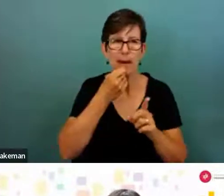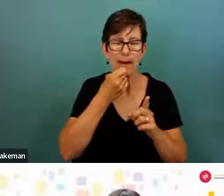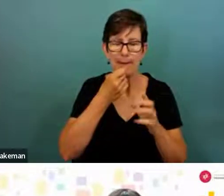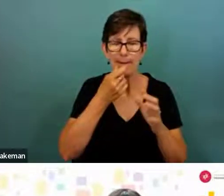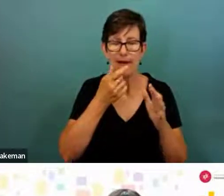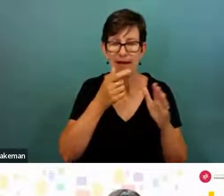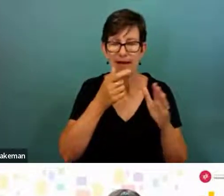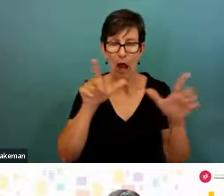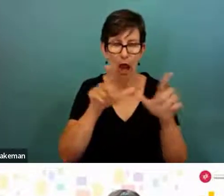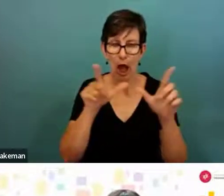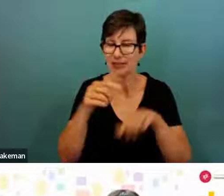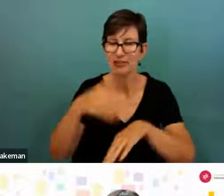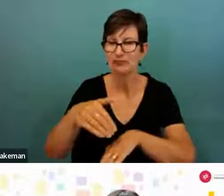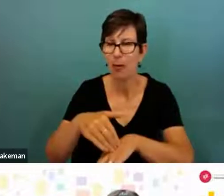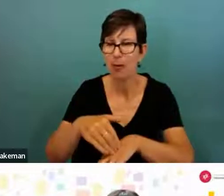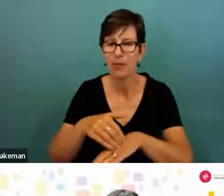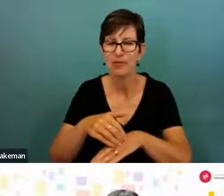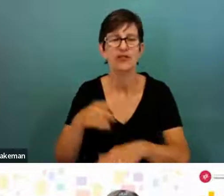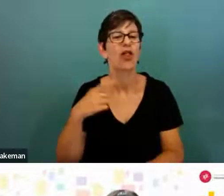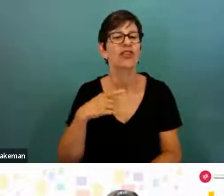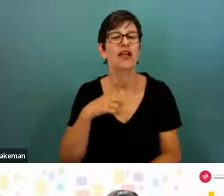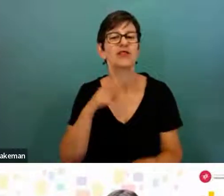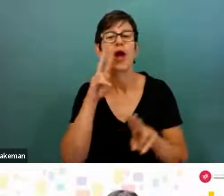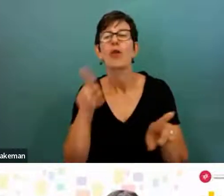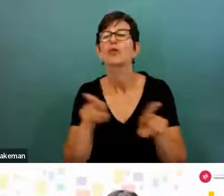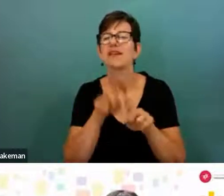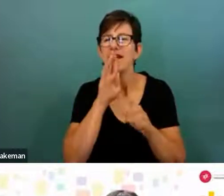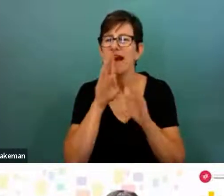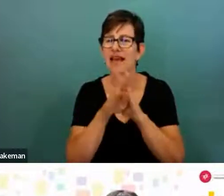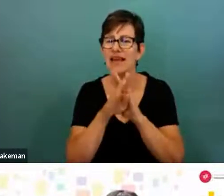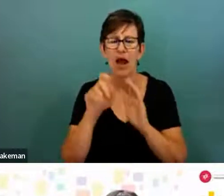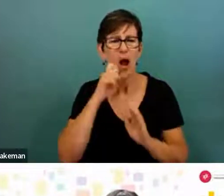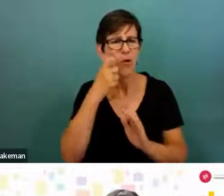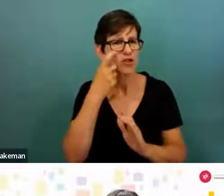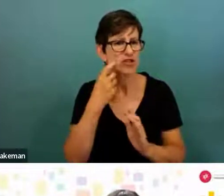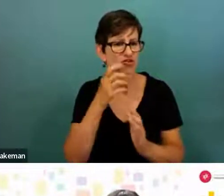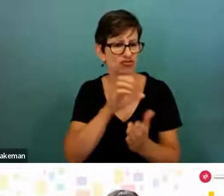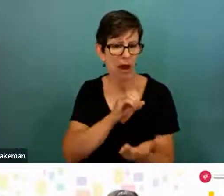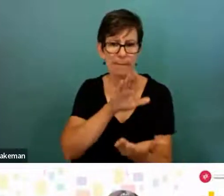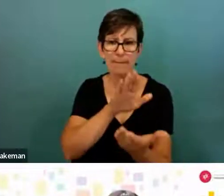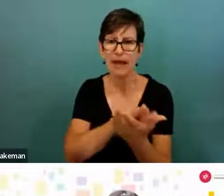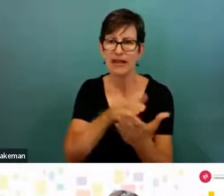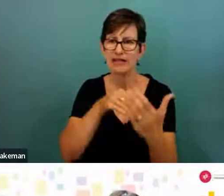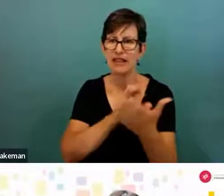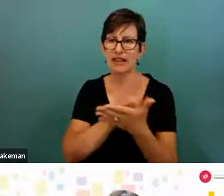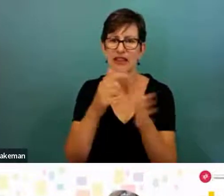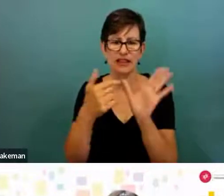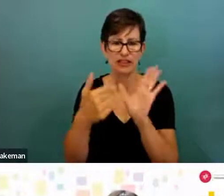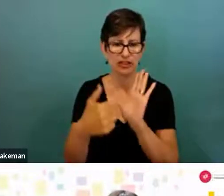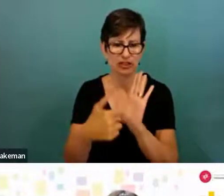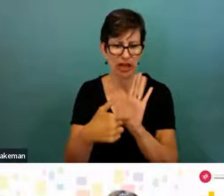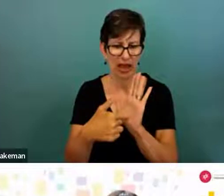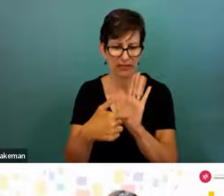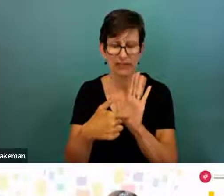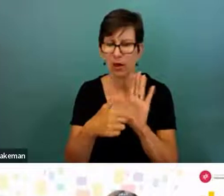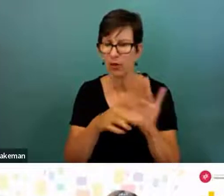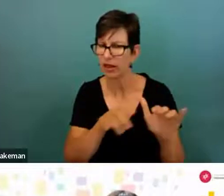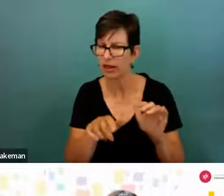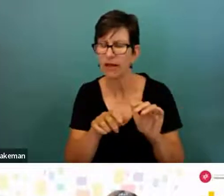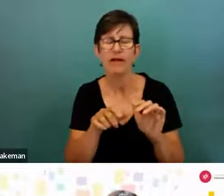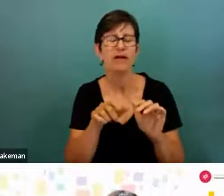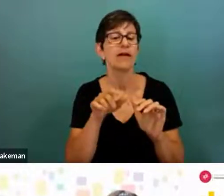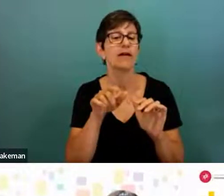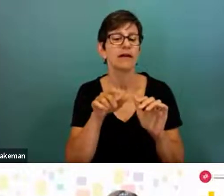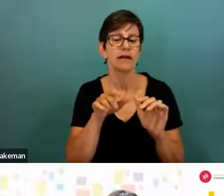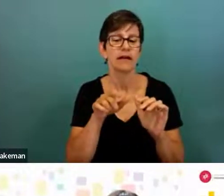why they appear to be hidden. I'm just going to paste into the chat here. Yeah, I'll put it into the chat.